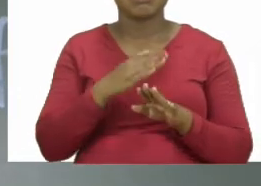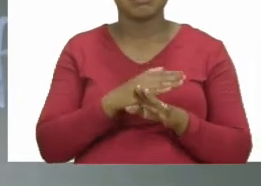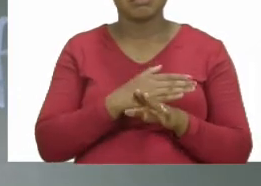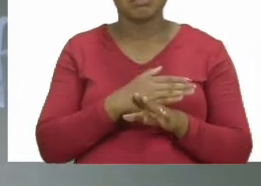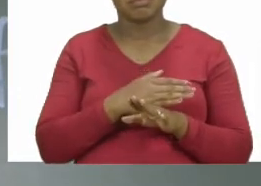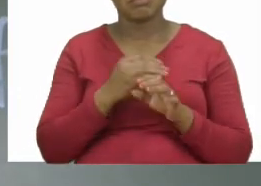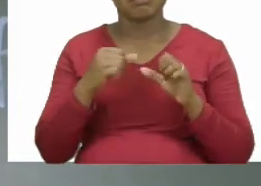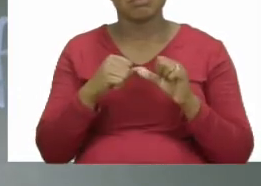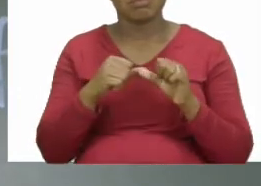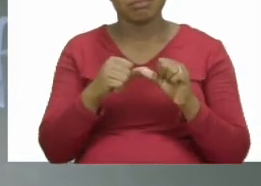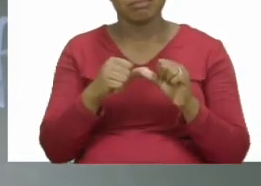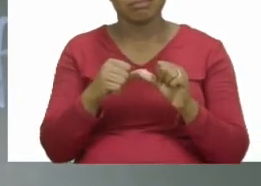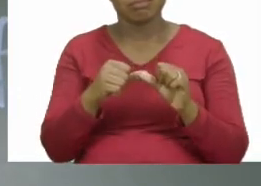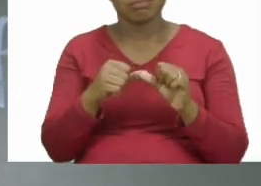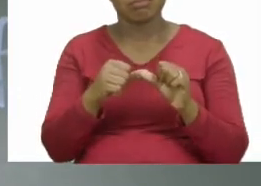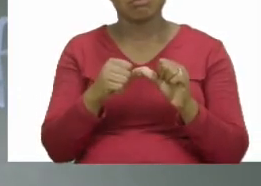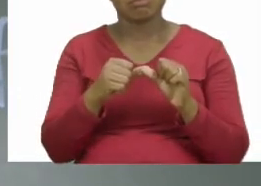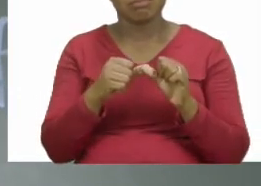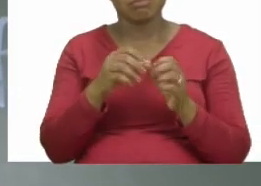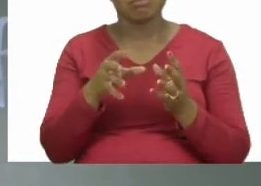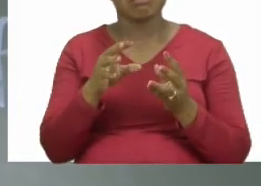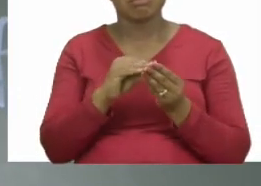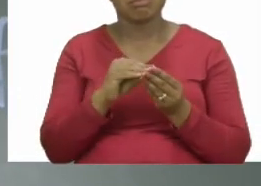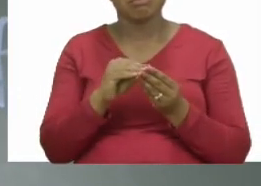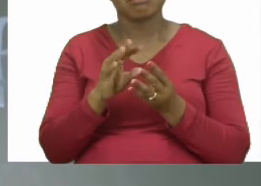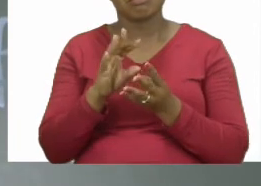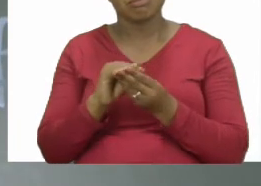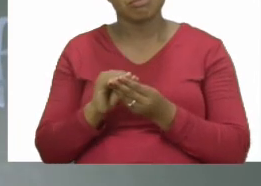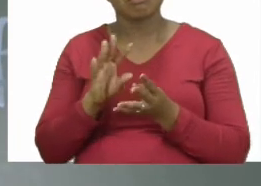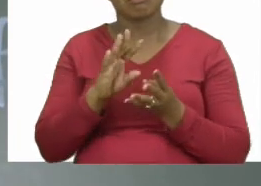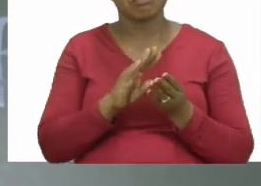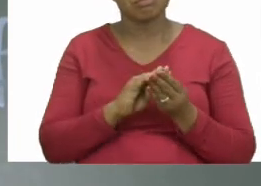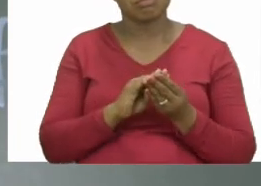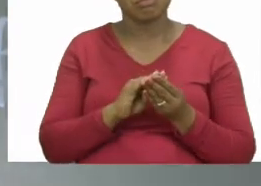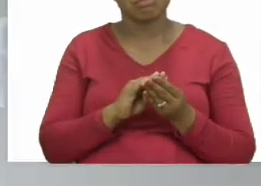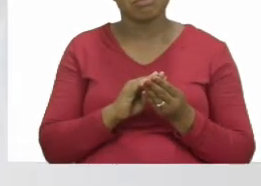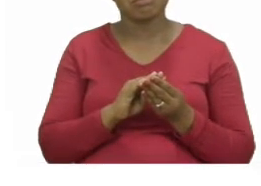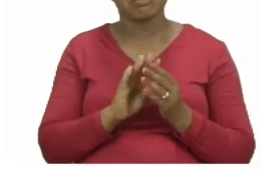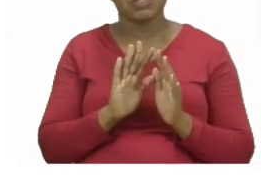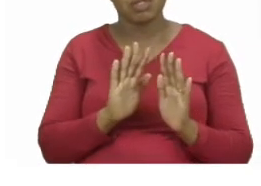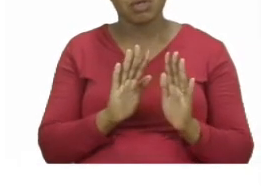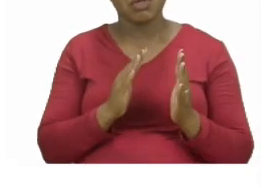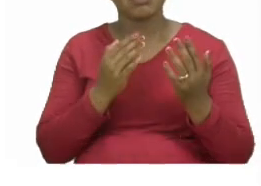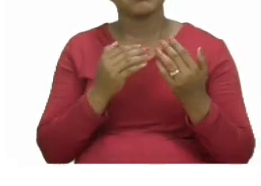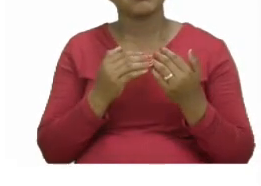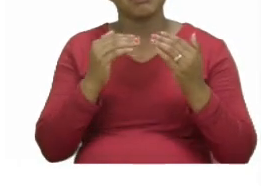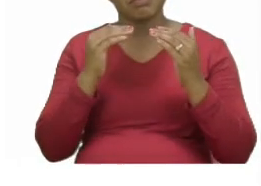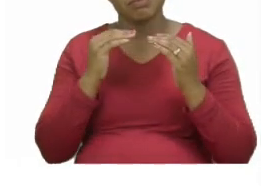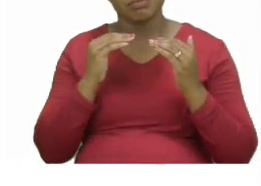up all your other items, let's quickly have a look at the next part of our